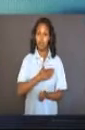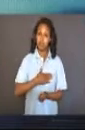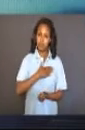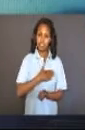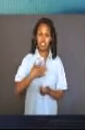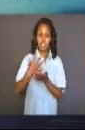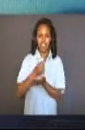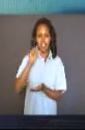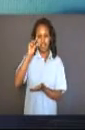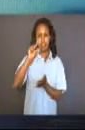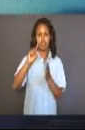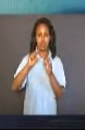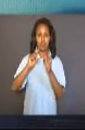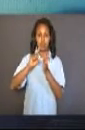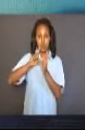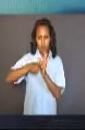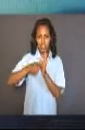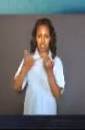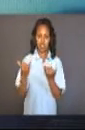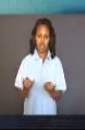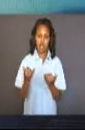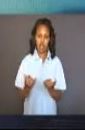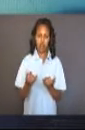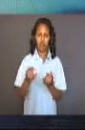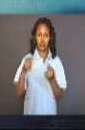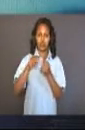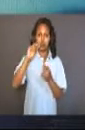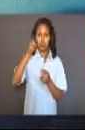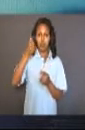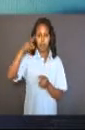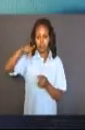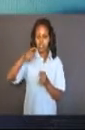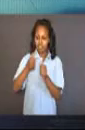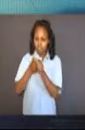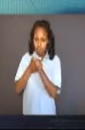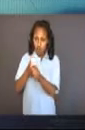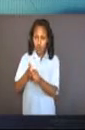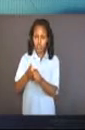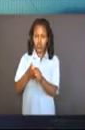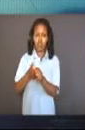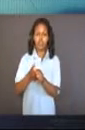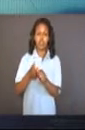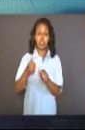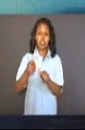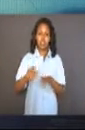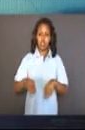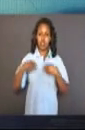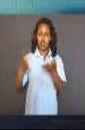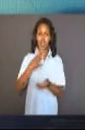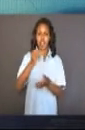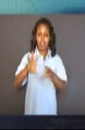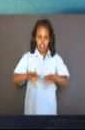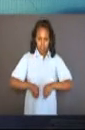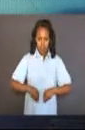Please take a few moments now to map the following donor and